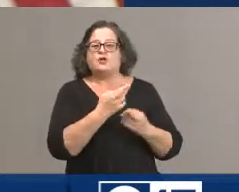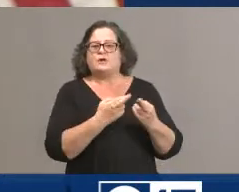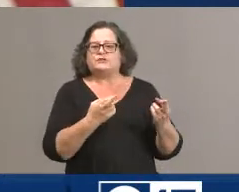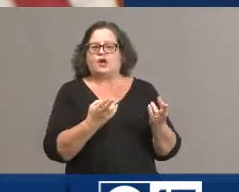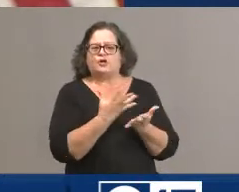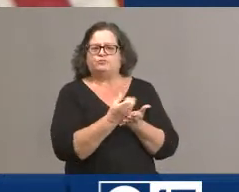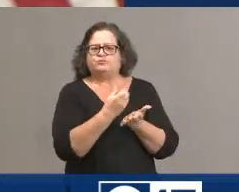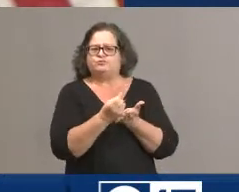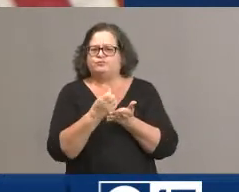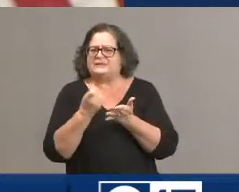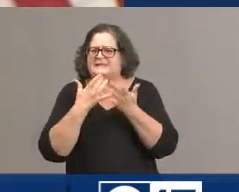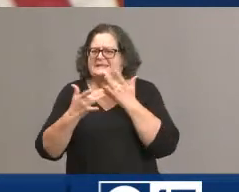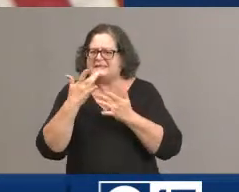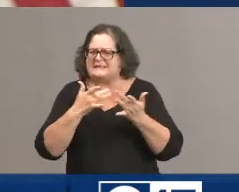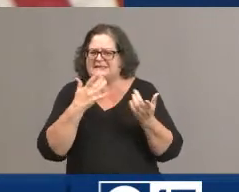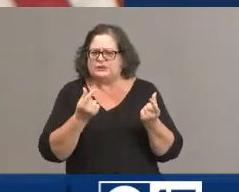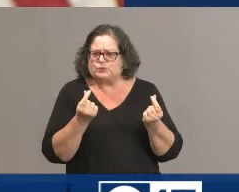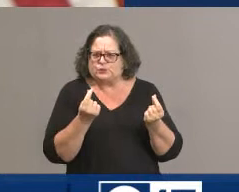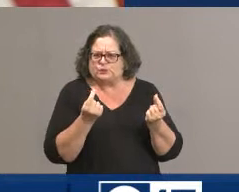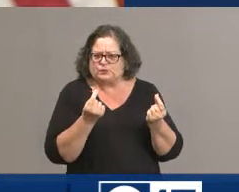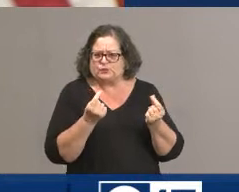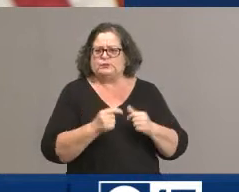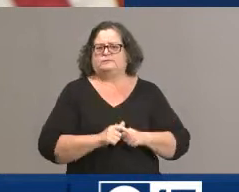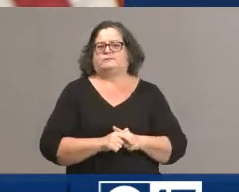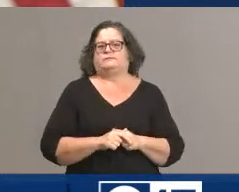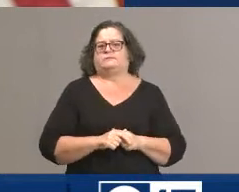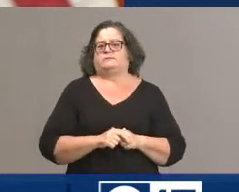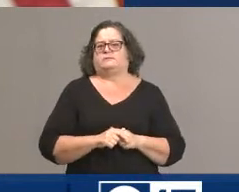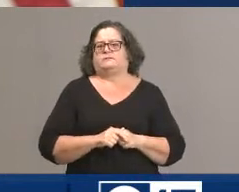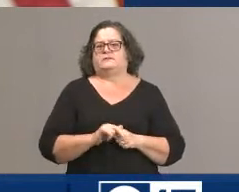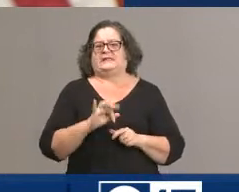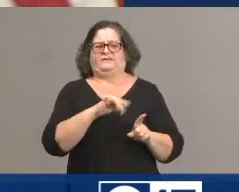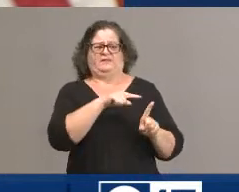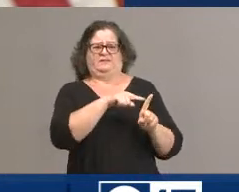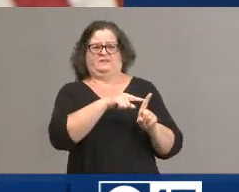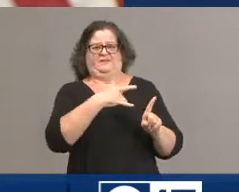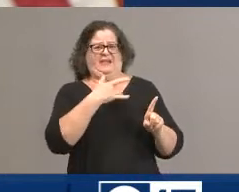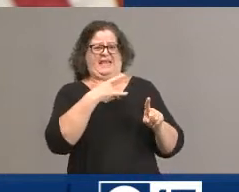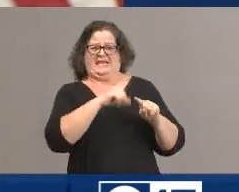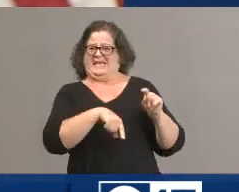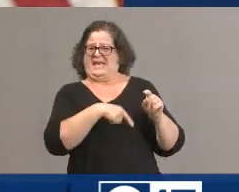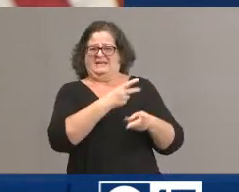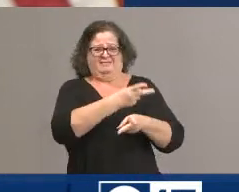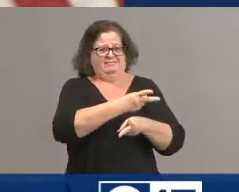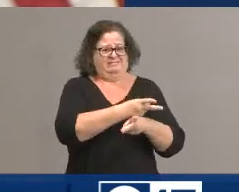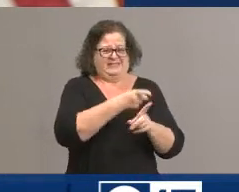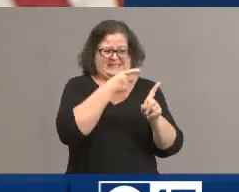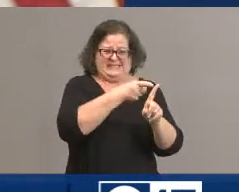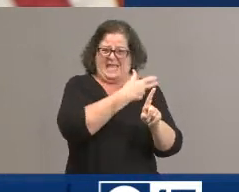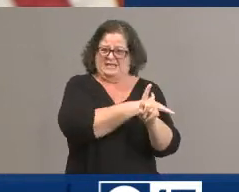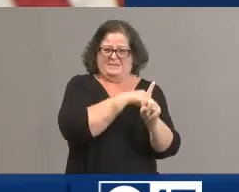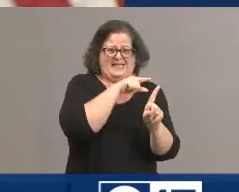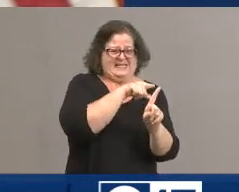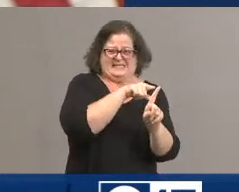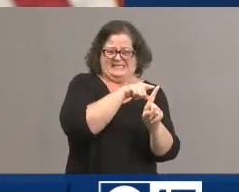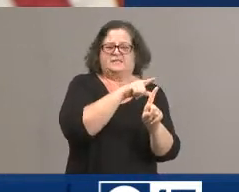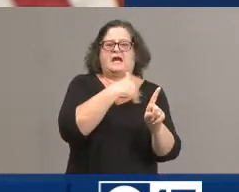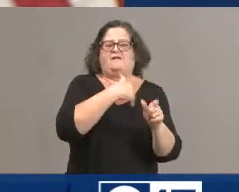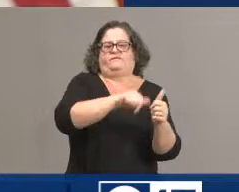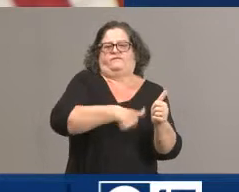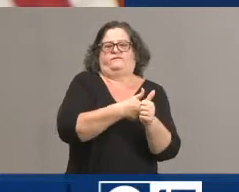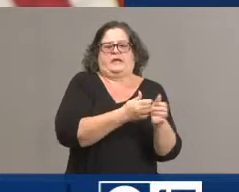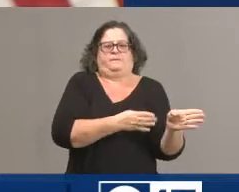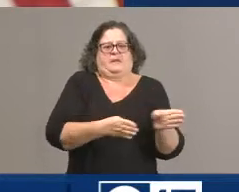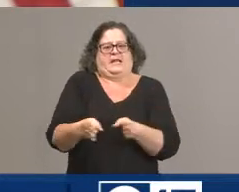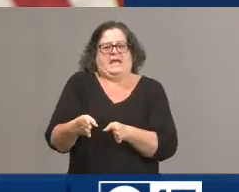able to provide care at that specific facility. So these standards, it was recommended that we implement that. ADHS, as